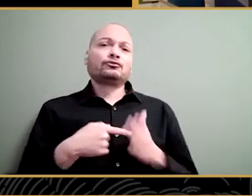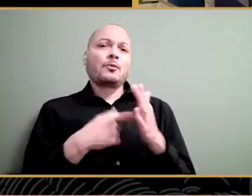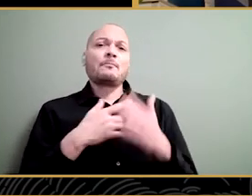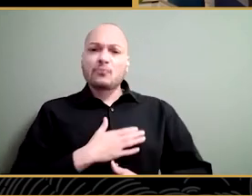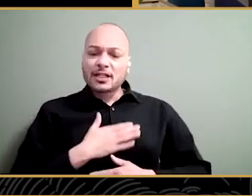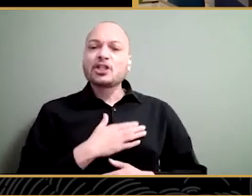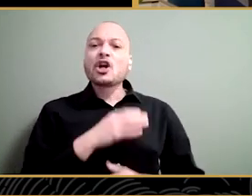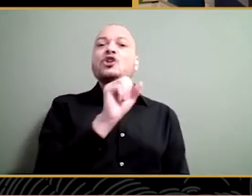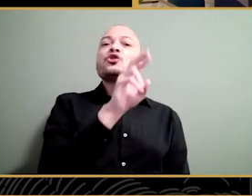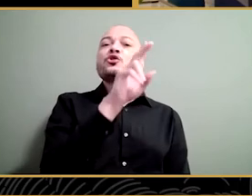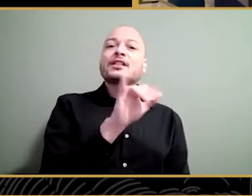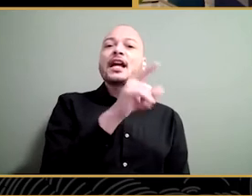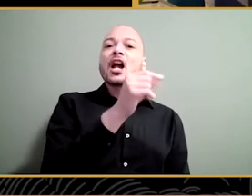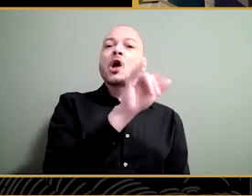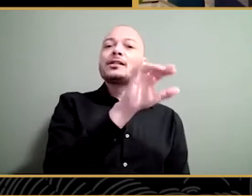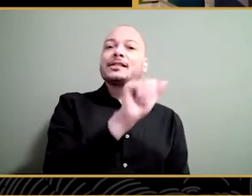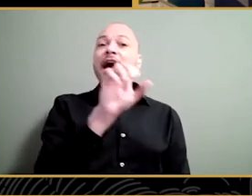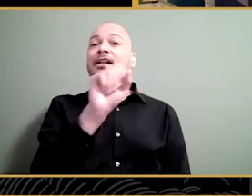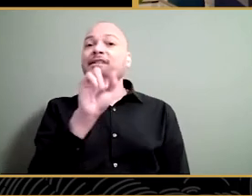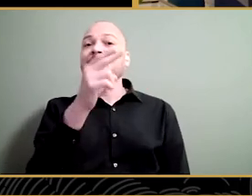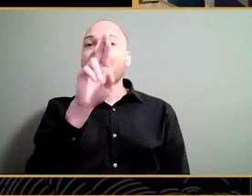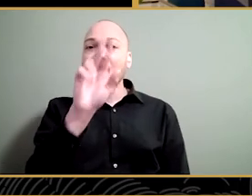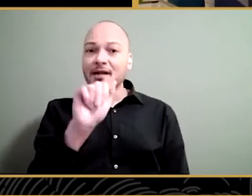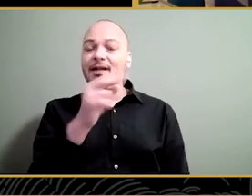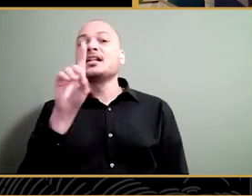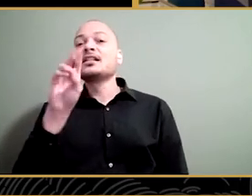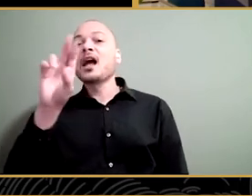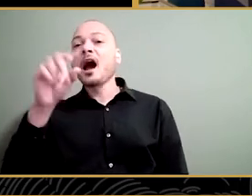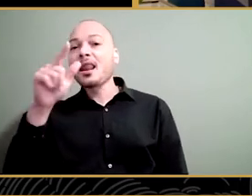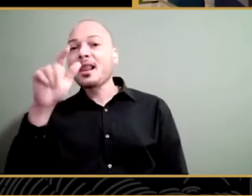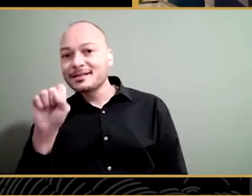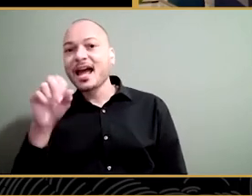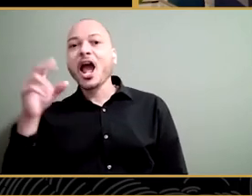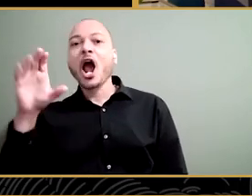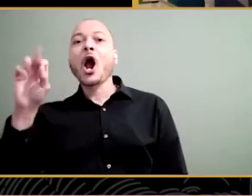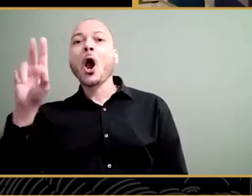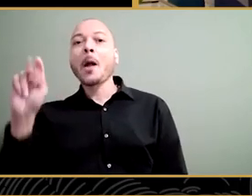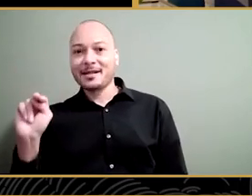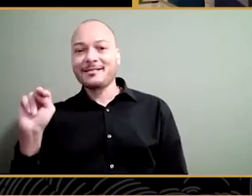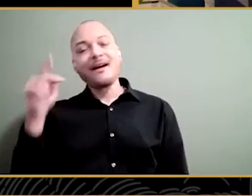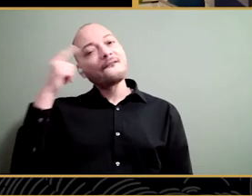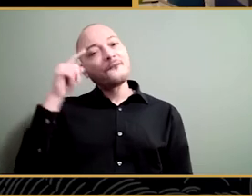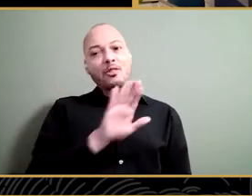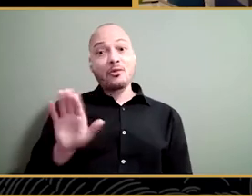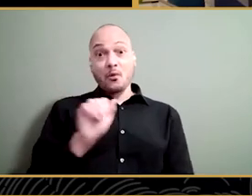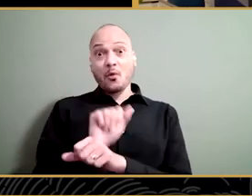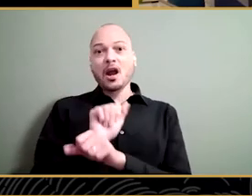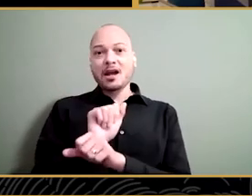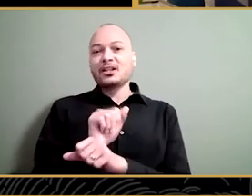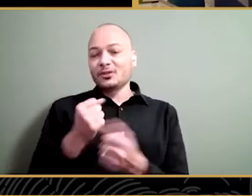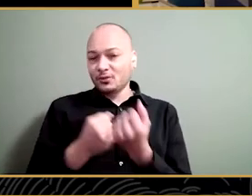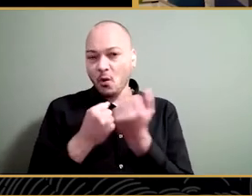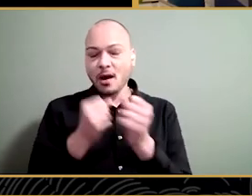to Susie Garcia, Sarah Zemsky, Douglas Kearney, and Carmen Jimenez-Smith For their work,